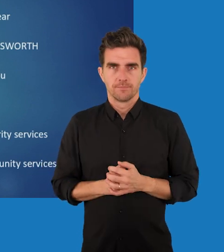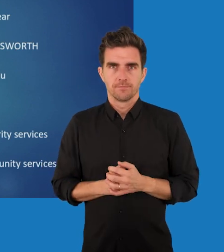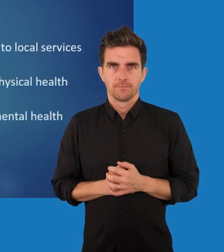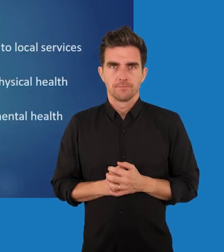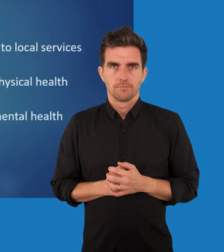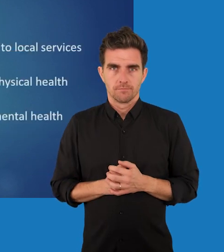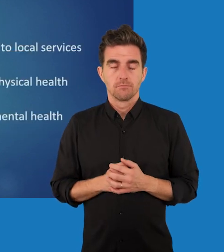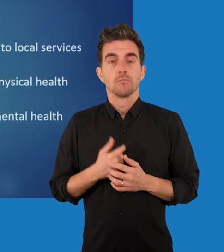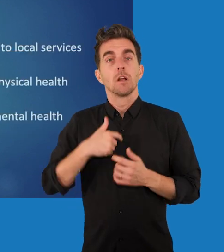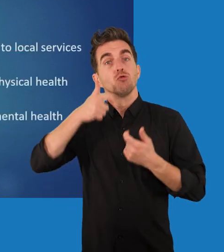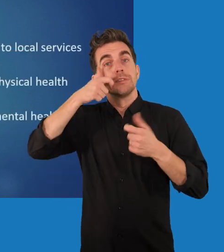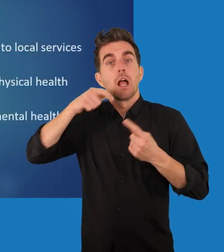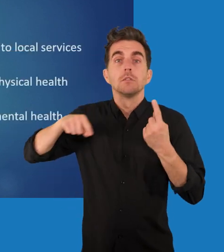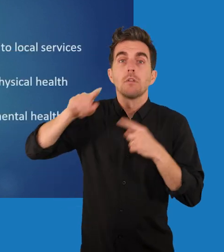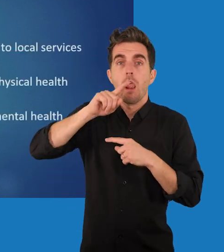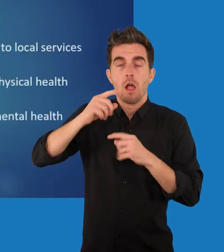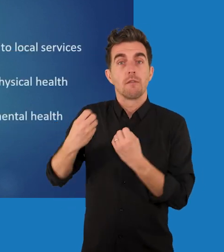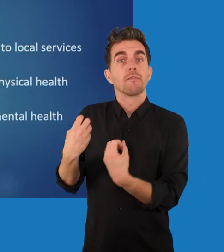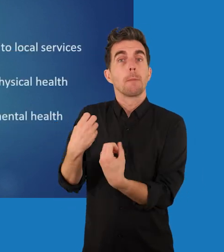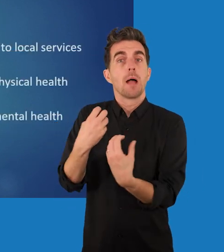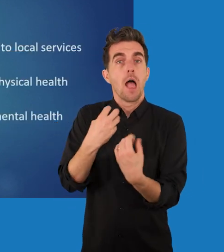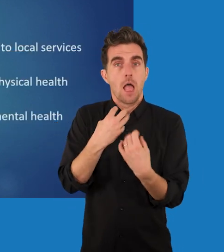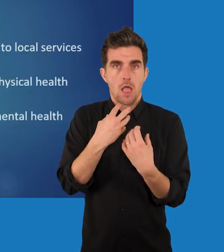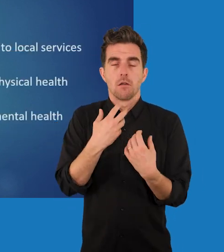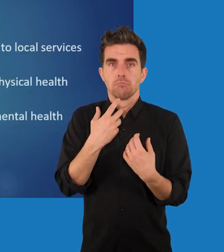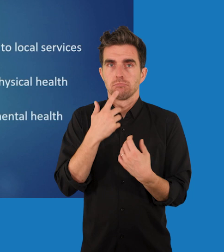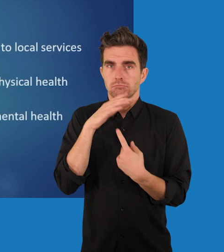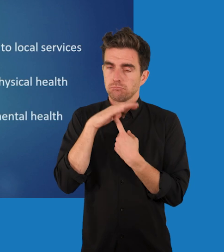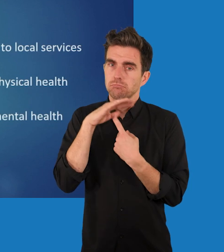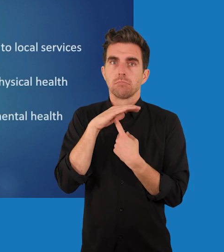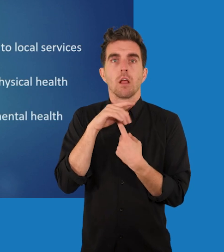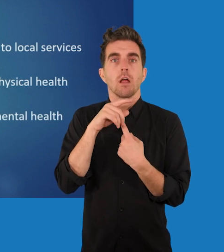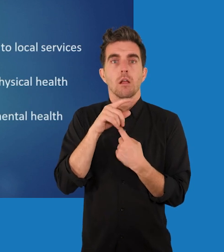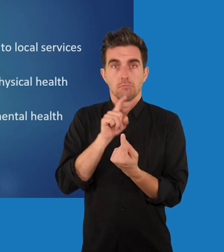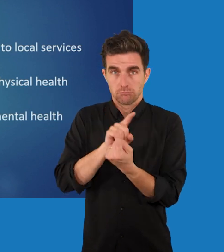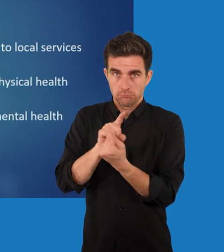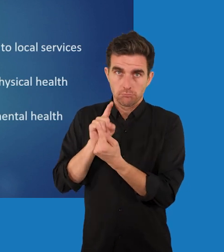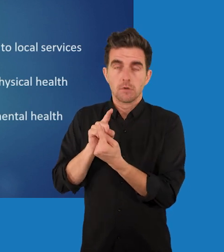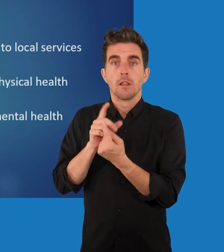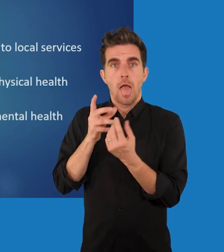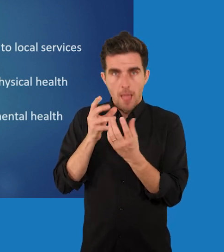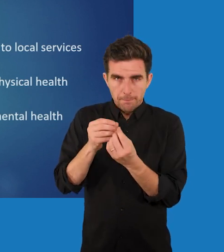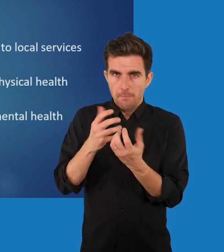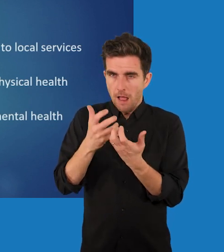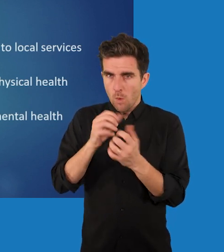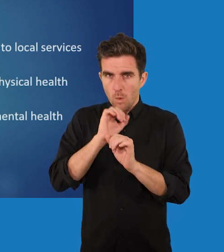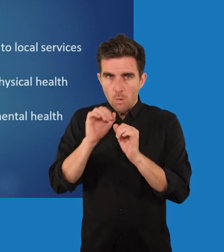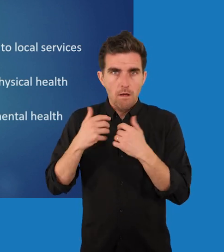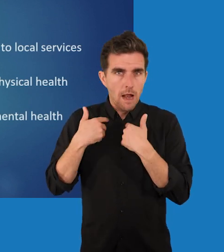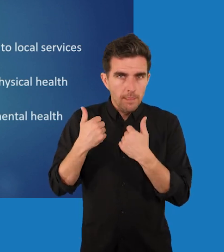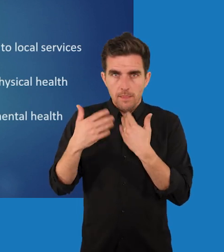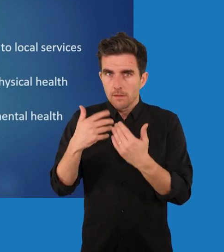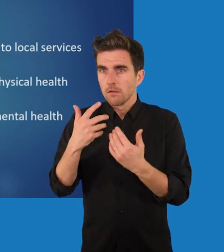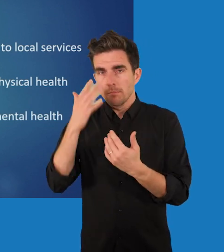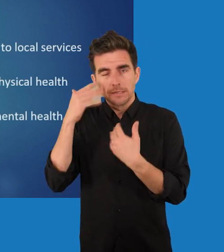outcomes. Our residents' feedback has also shown that they value the workers' input. This has been through help with their